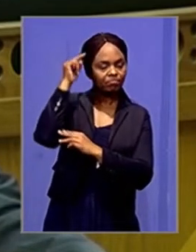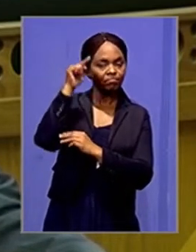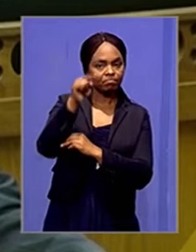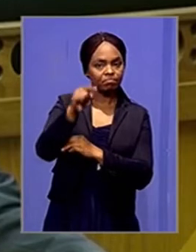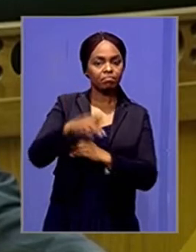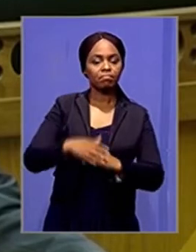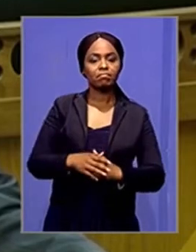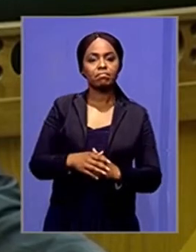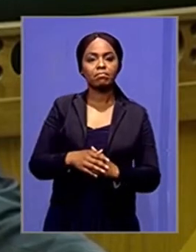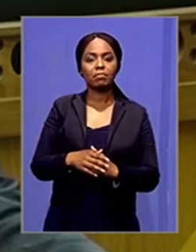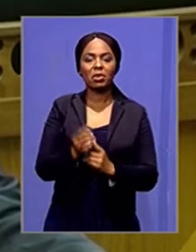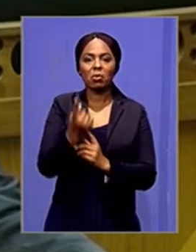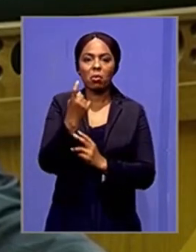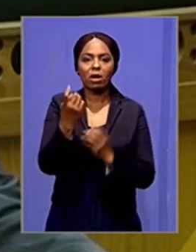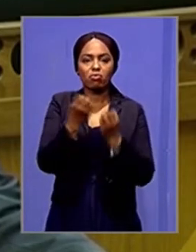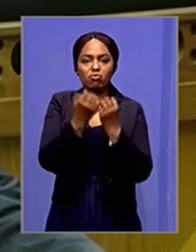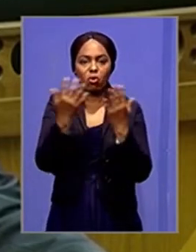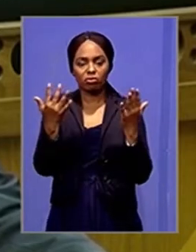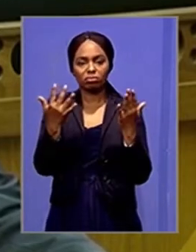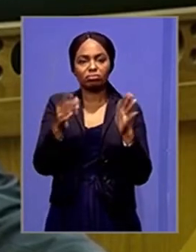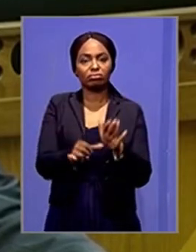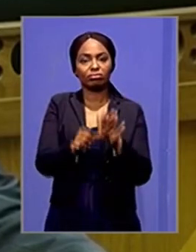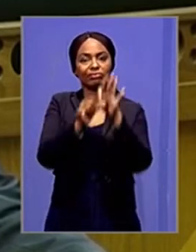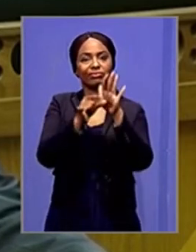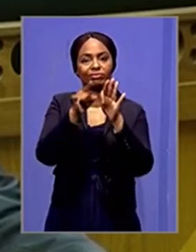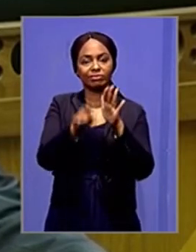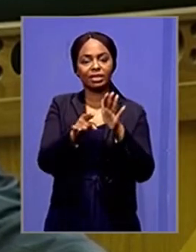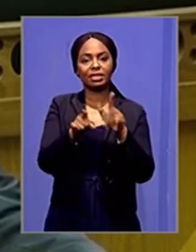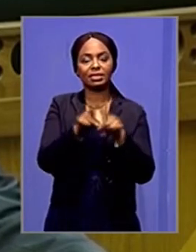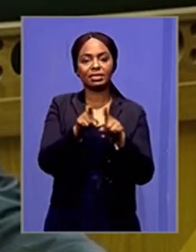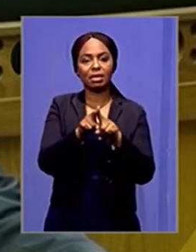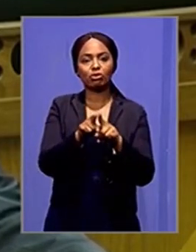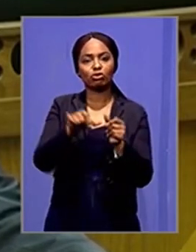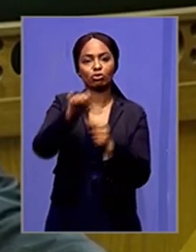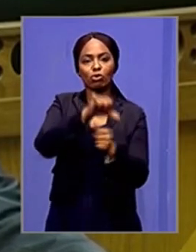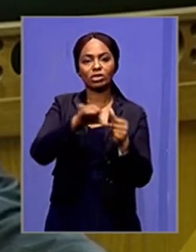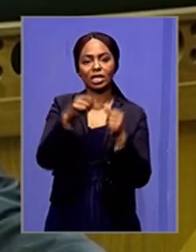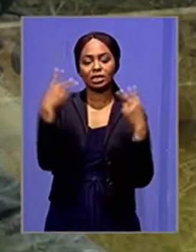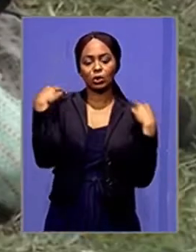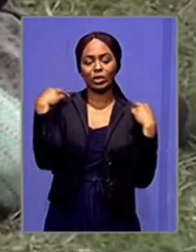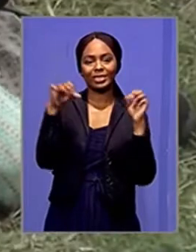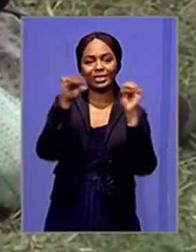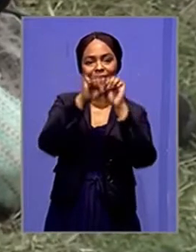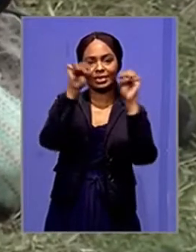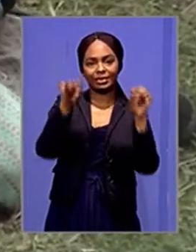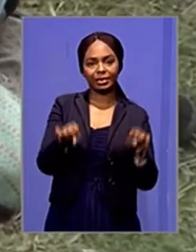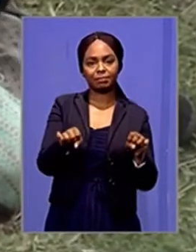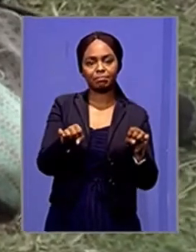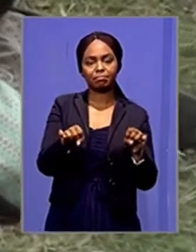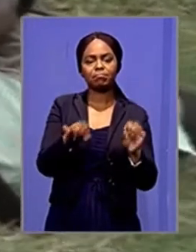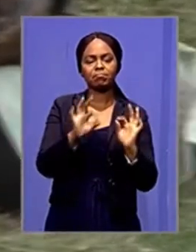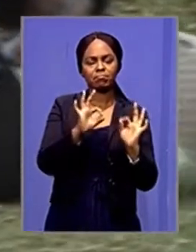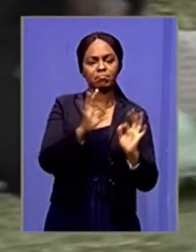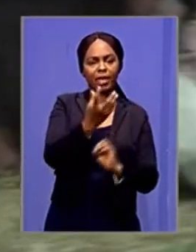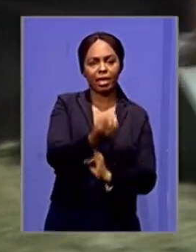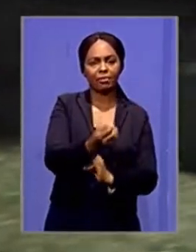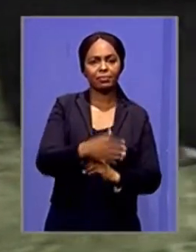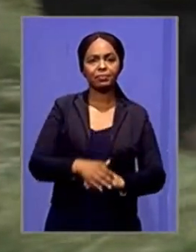as having one of the most comprehensive and expansive social security system in the world. Godongwana o re tjhelete ya kimollo